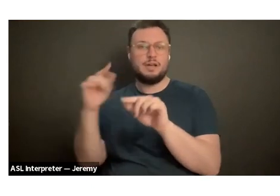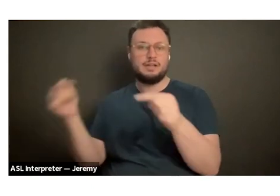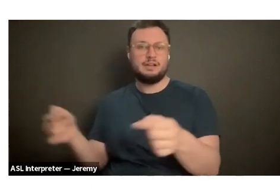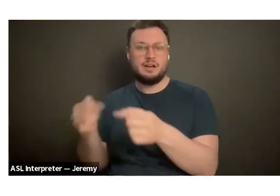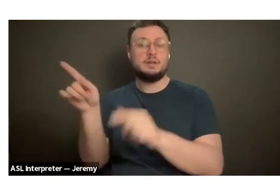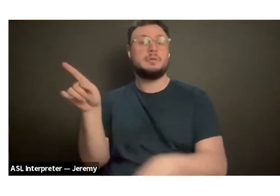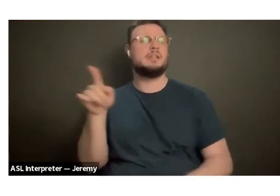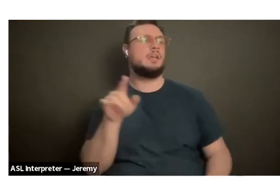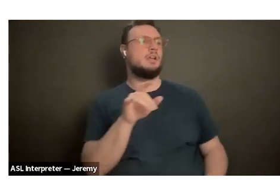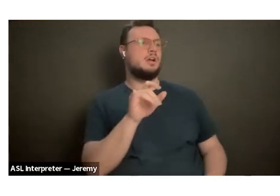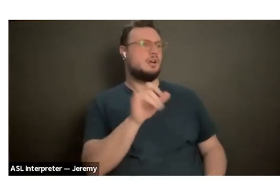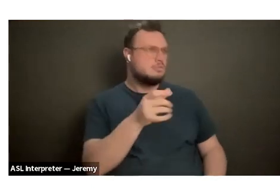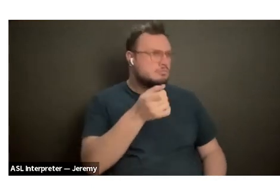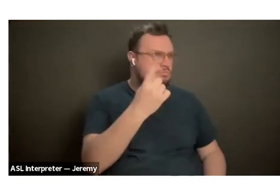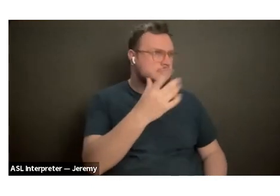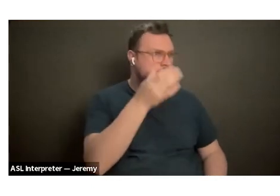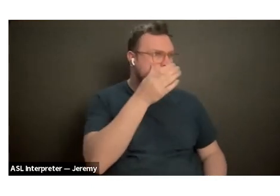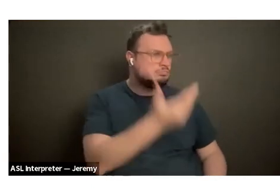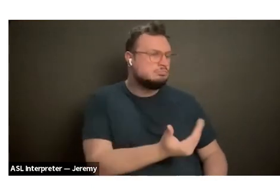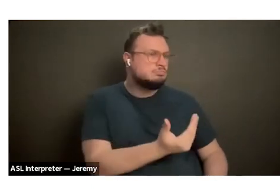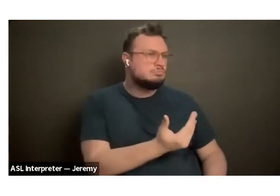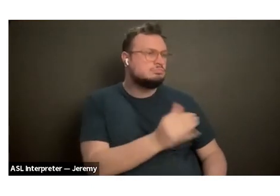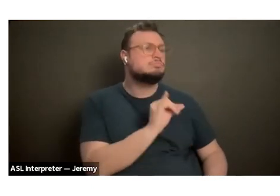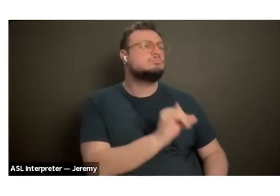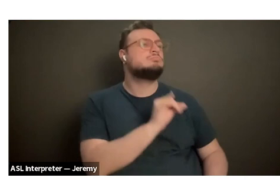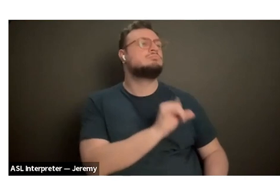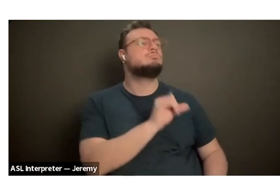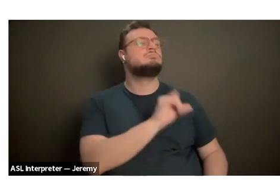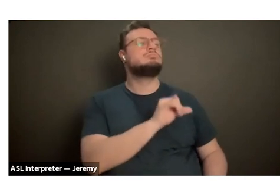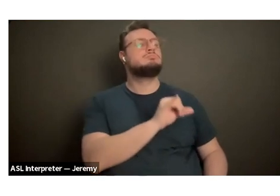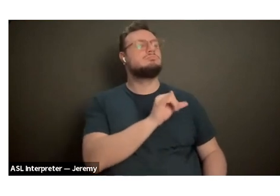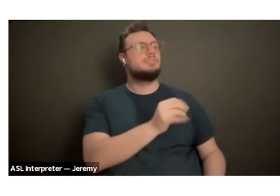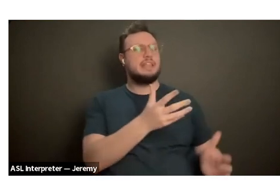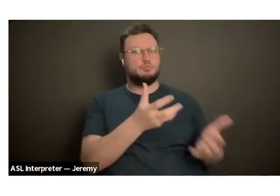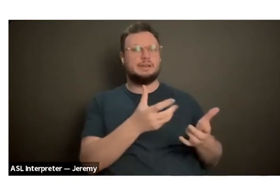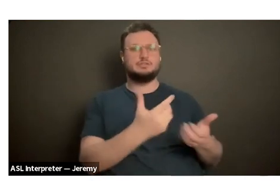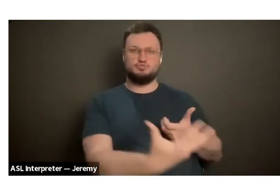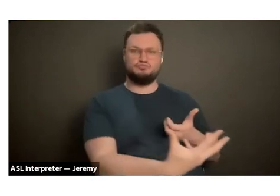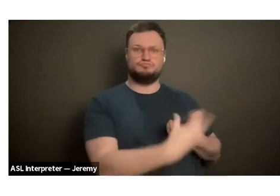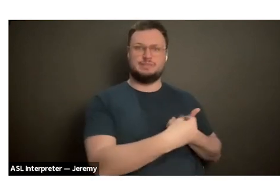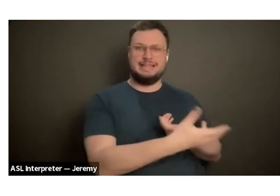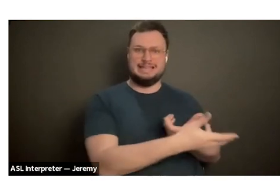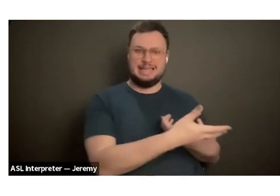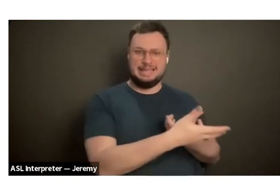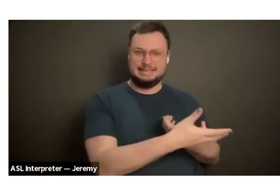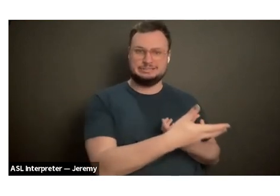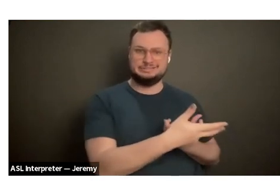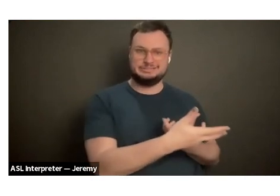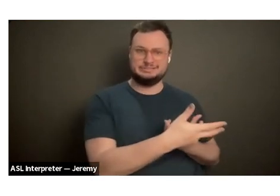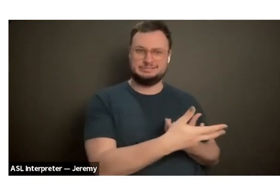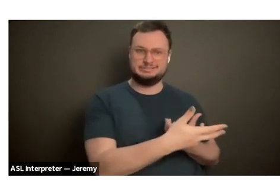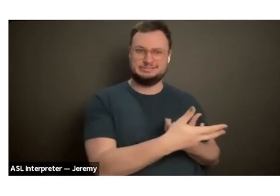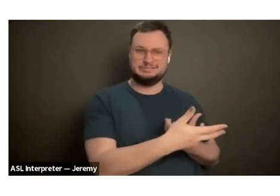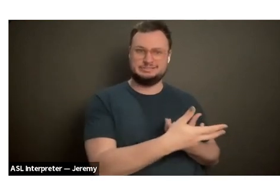Factory understand, they actually took the time to understand, engage with me, and they had no understanding of